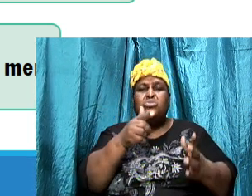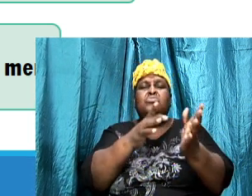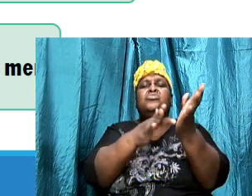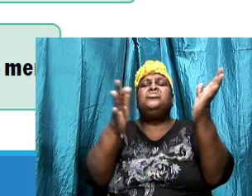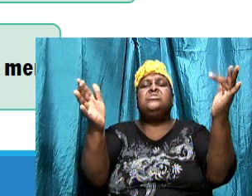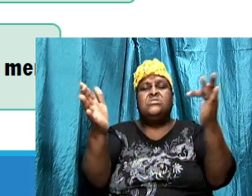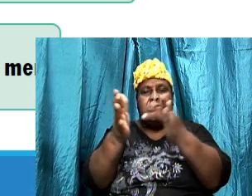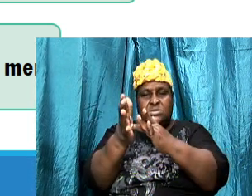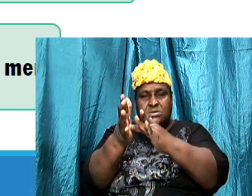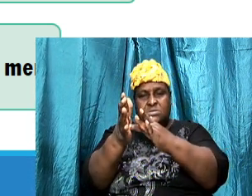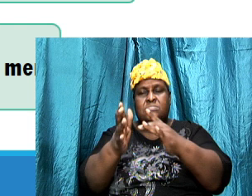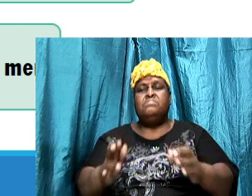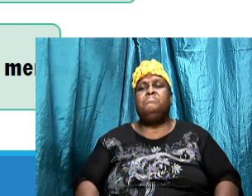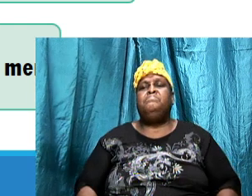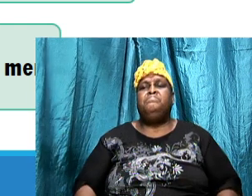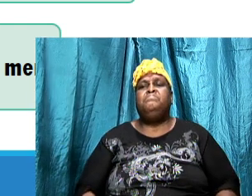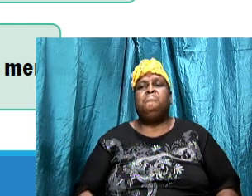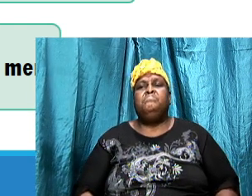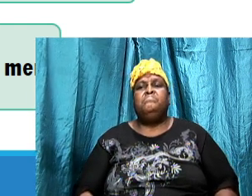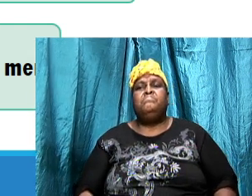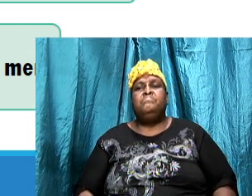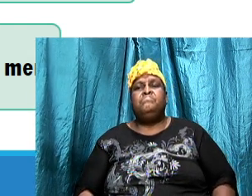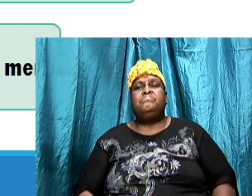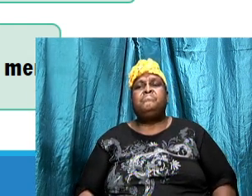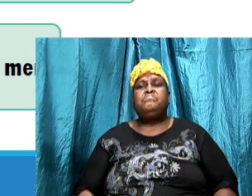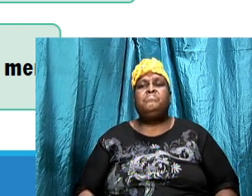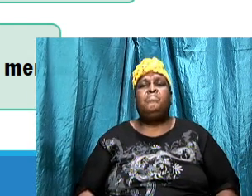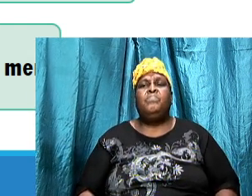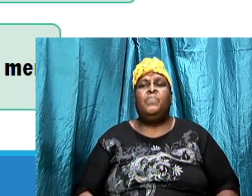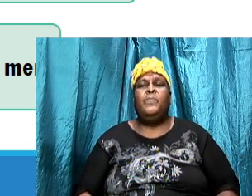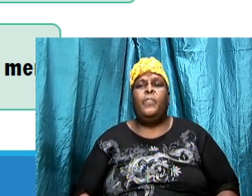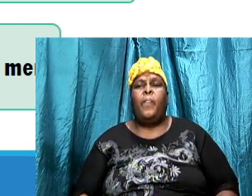Christ. Amen. And so